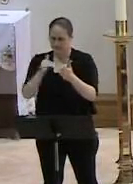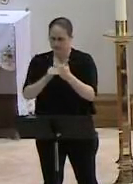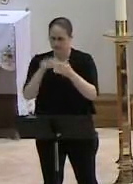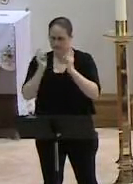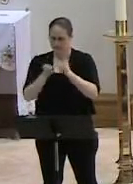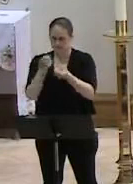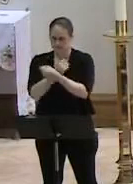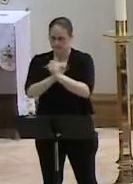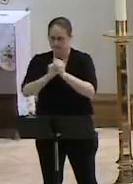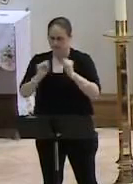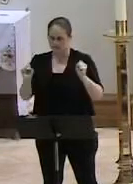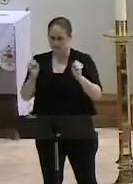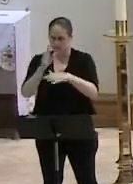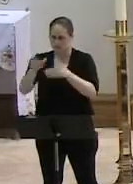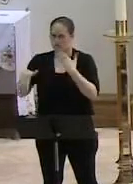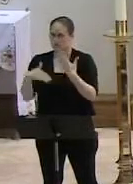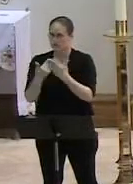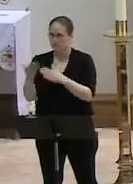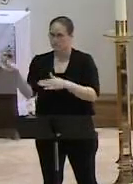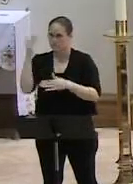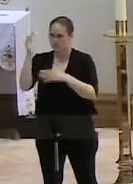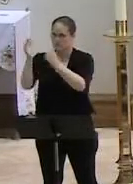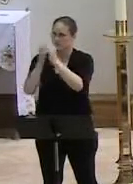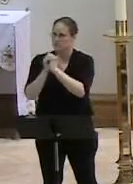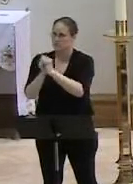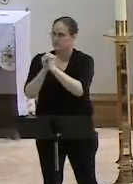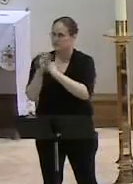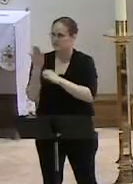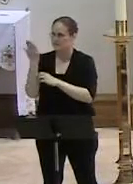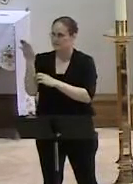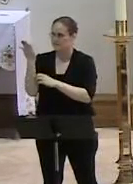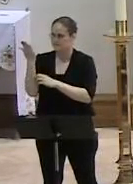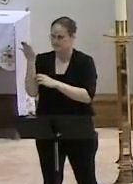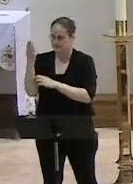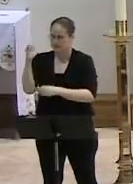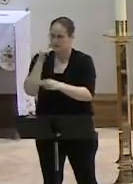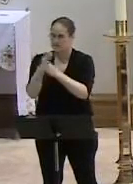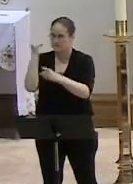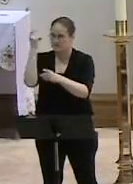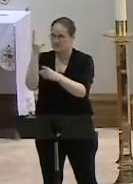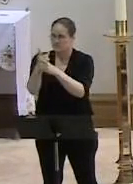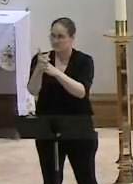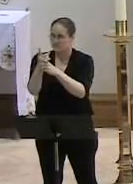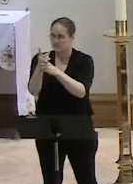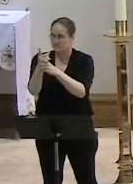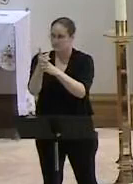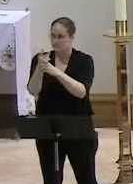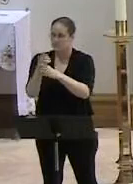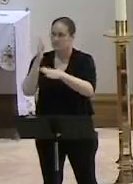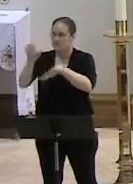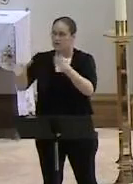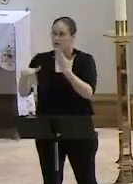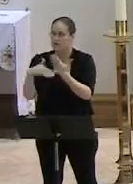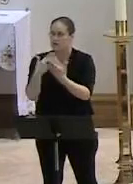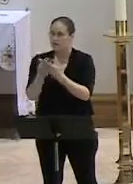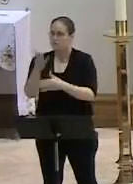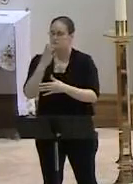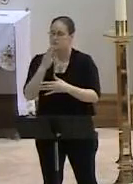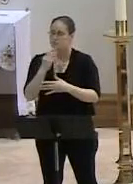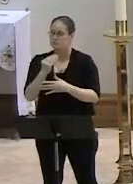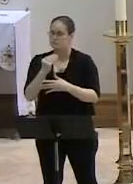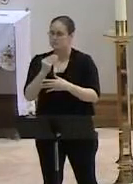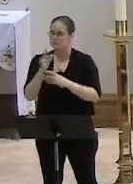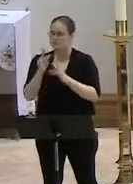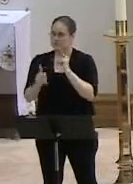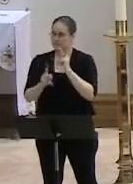salvation to those who eagerly await him. Therefore, brothers and sisters, since through the blood of Jesus we have confidence of